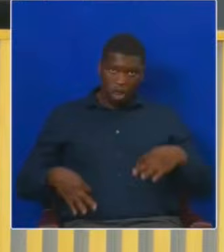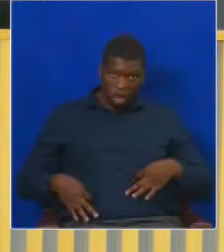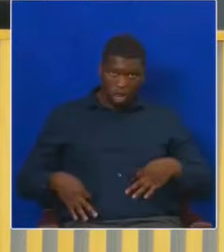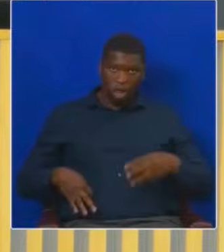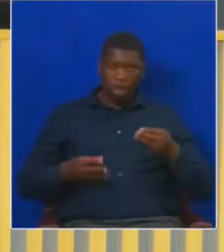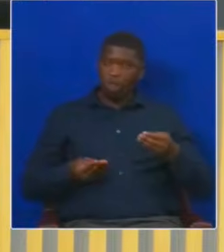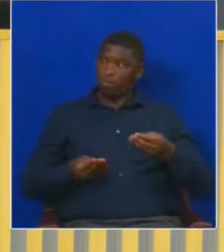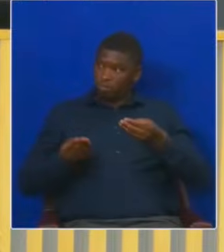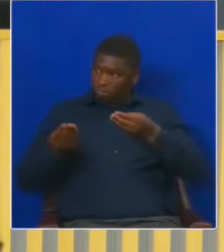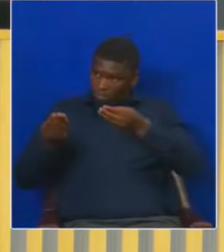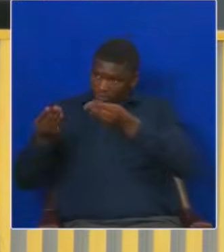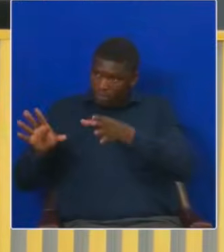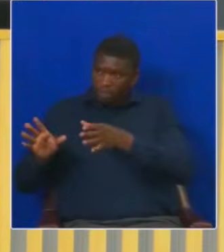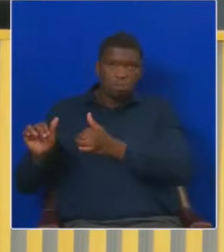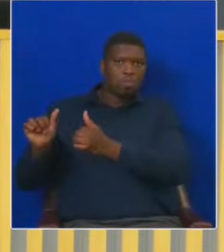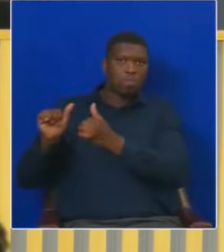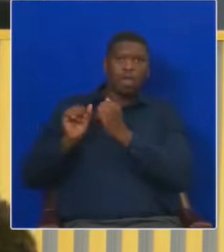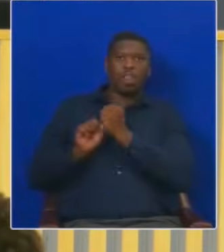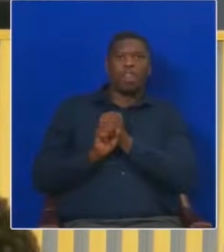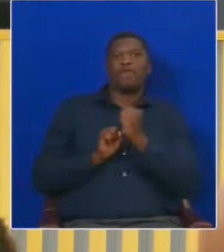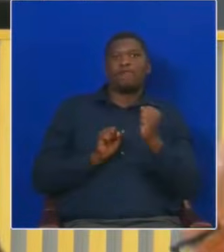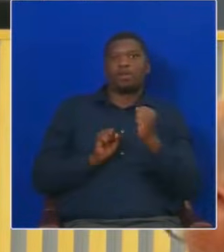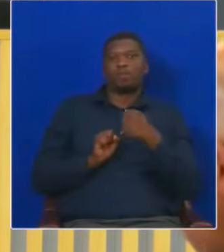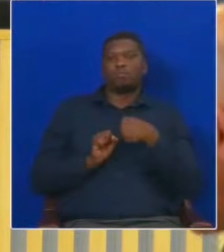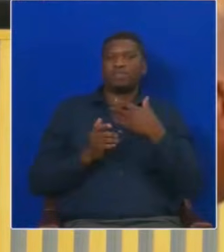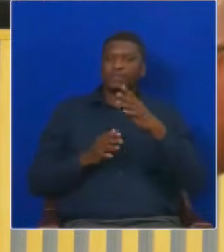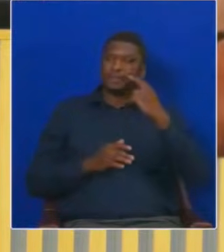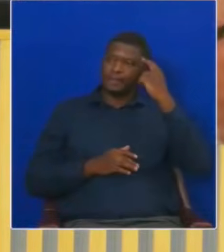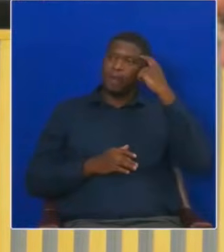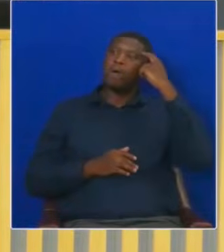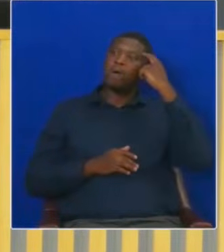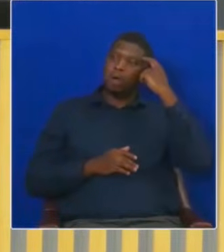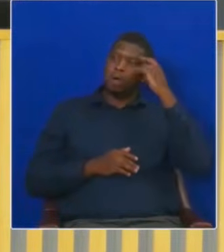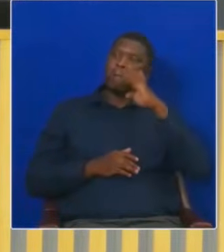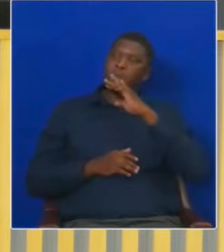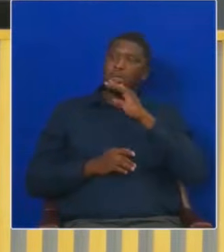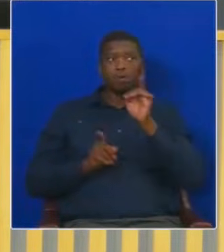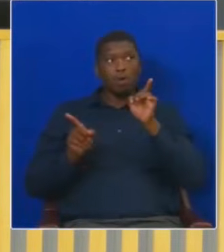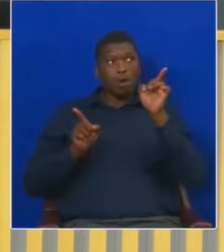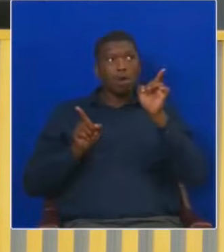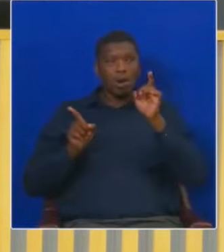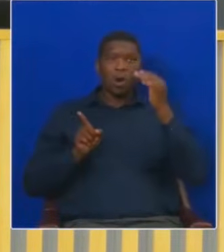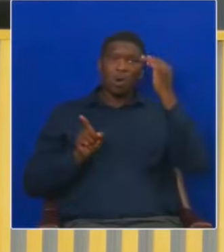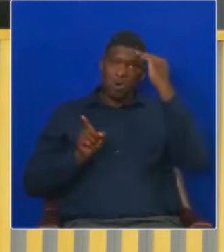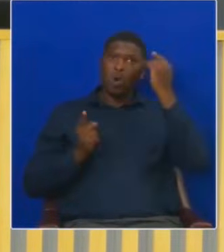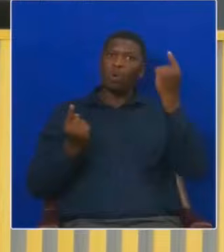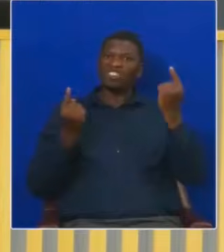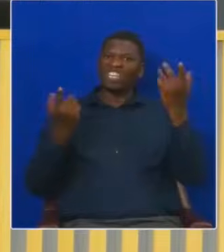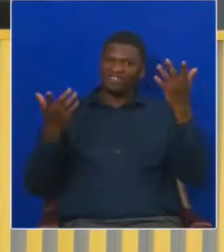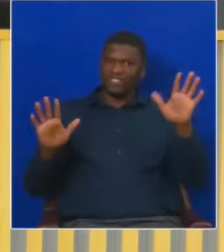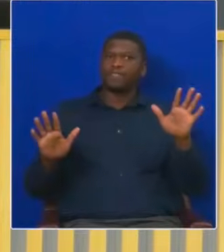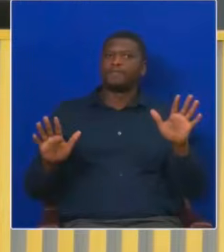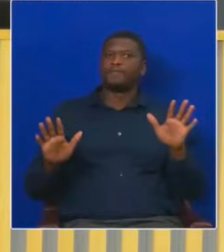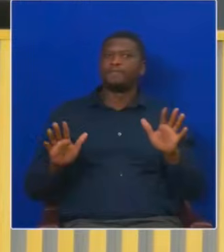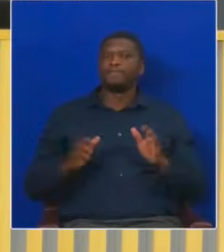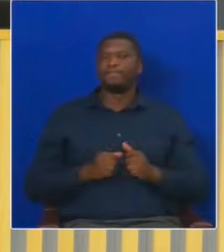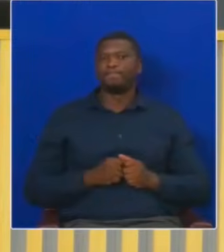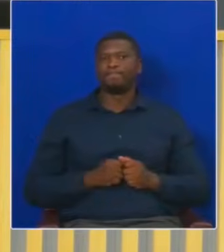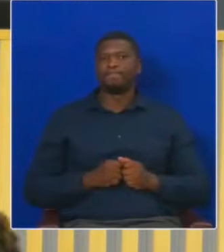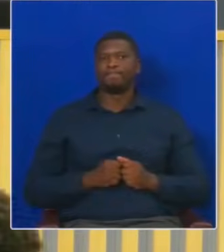and I concluded that Katiso Molefe knows Brigadier Nkwashu.